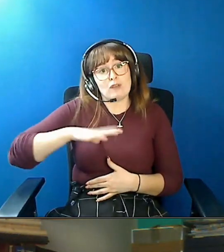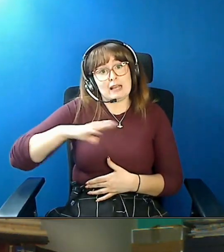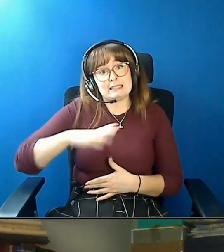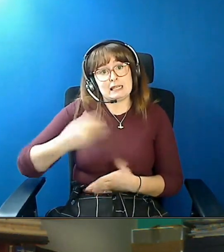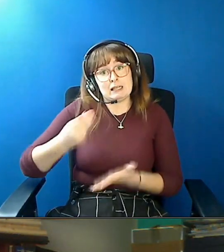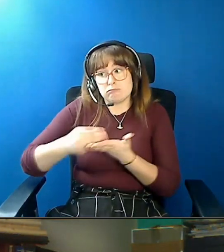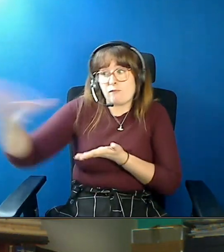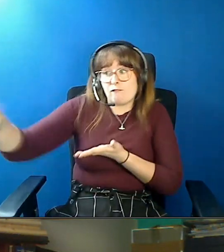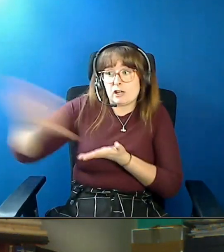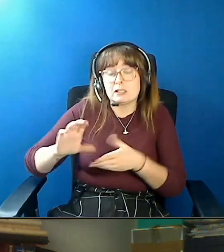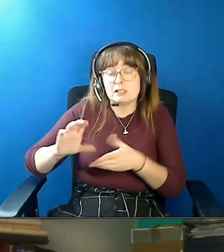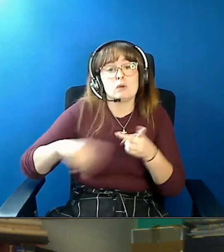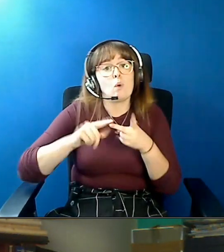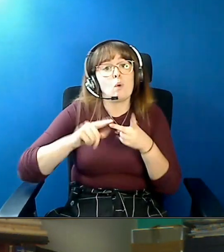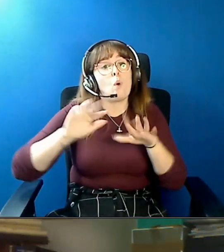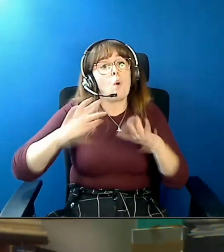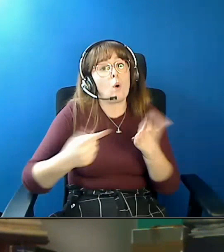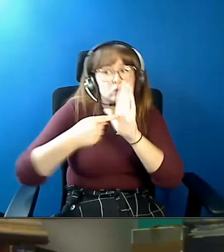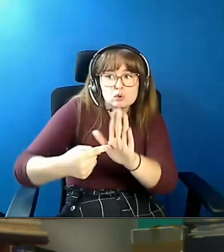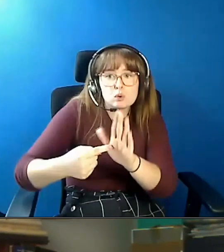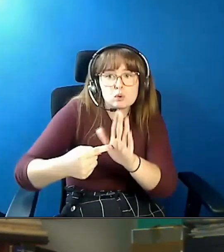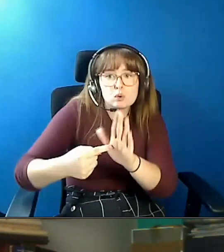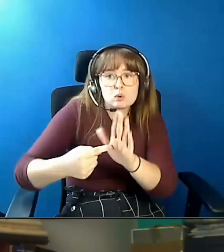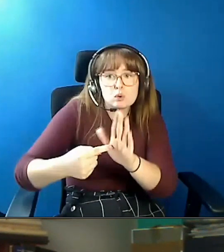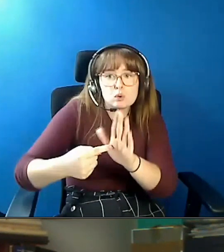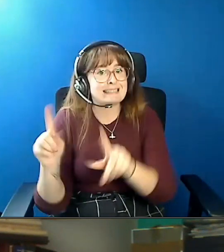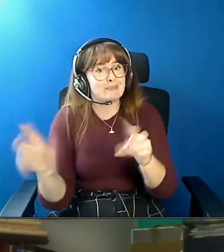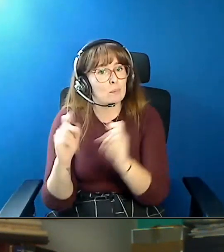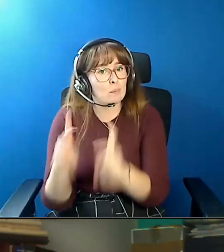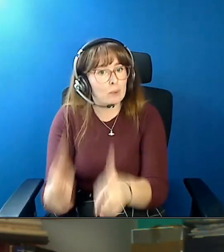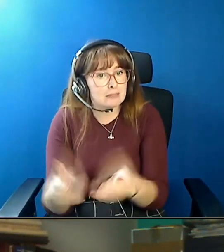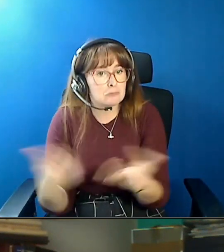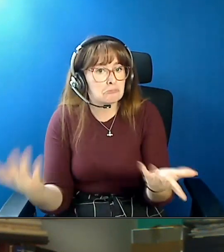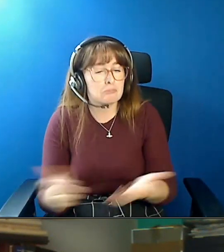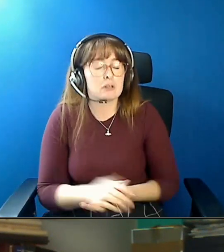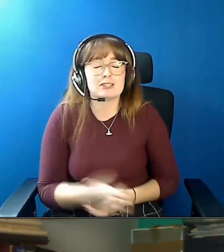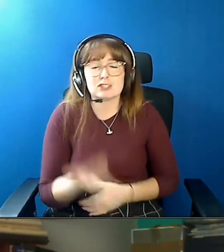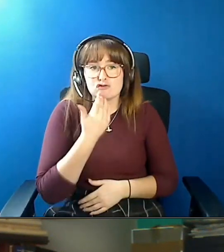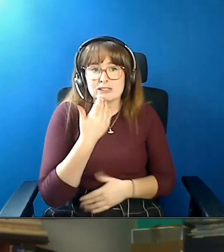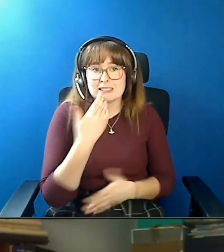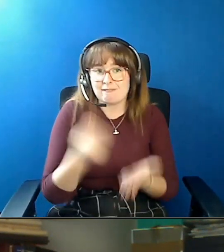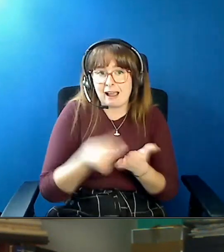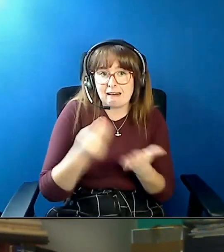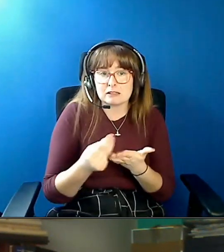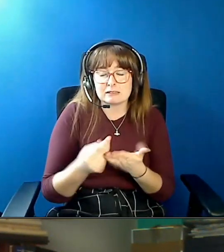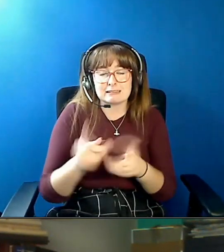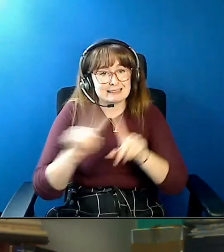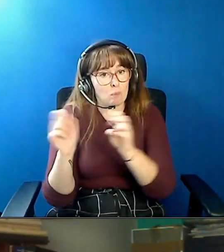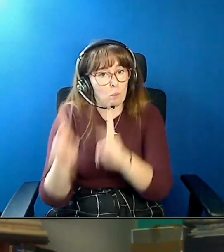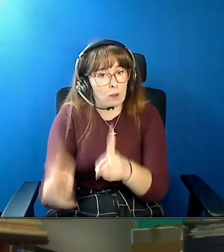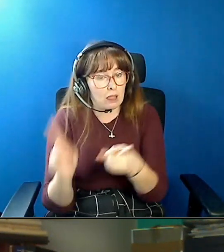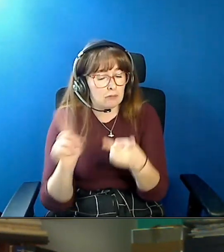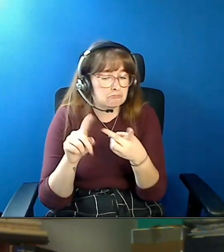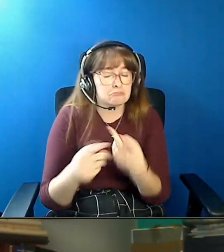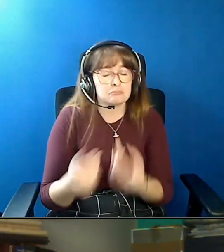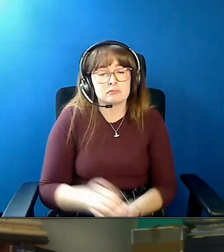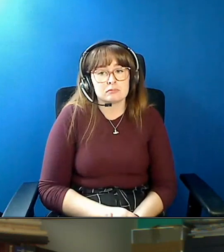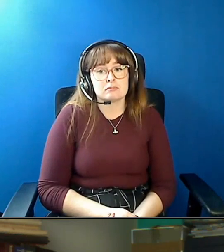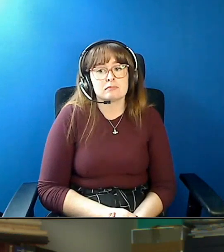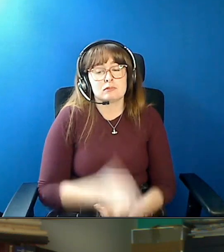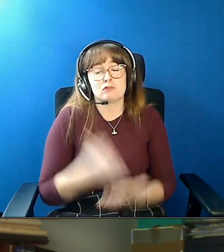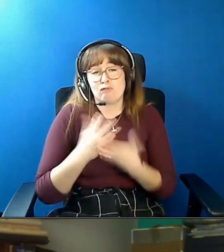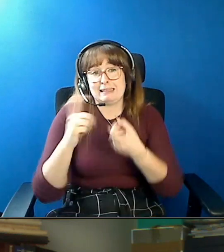it's to demonstrate or to test some of these more innovative green financing offers. It's going to depend on the nature of the stock